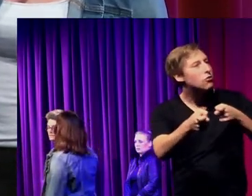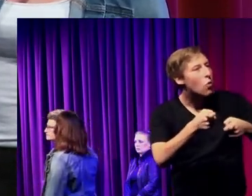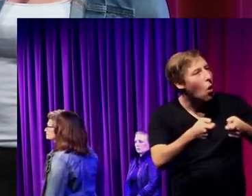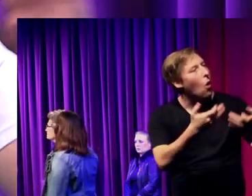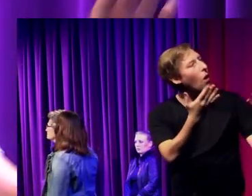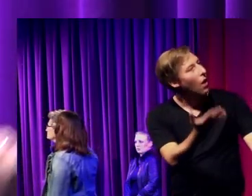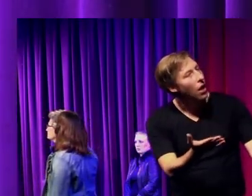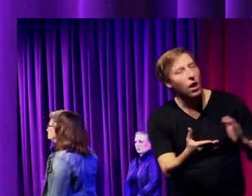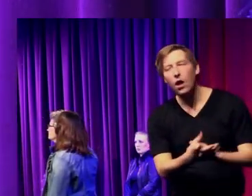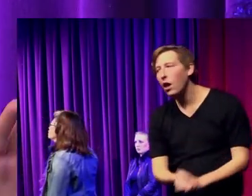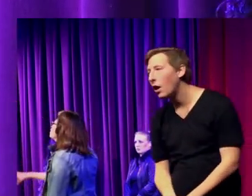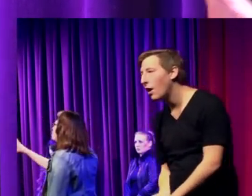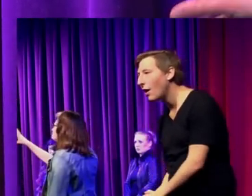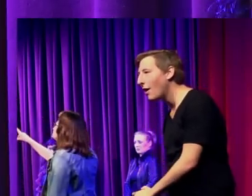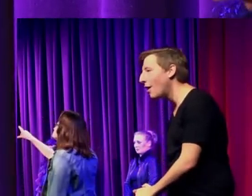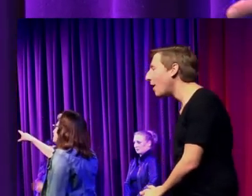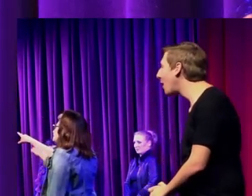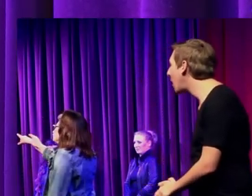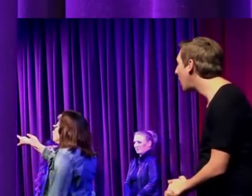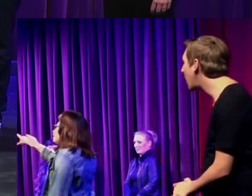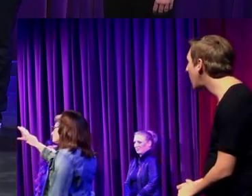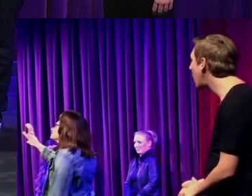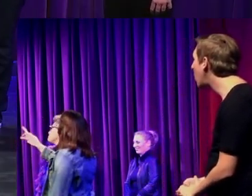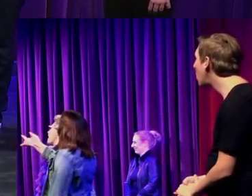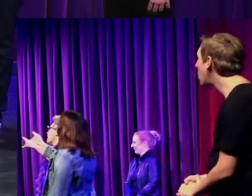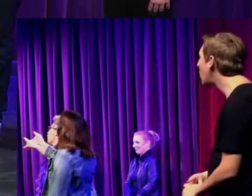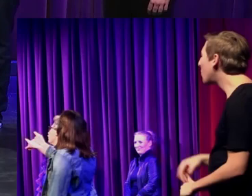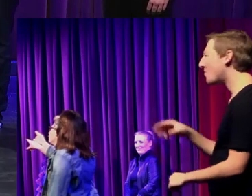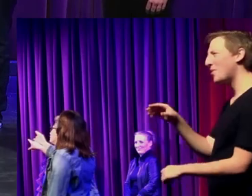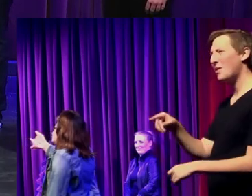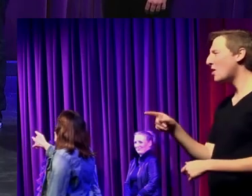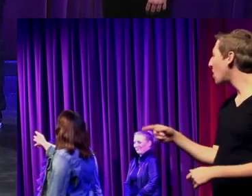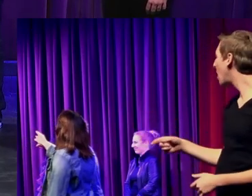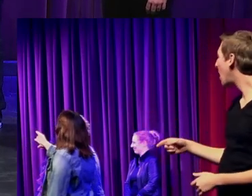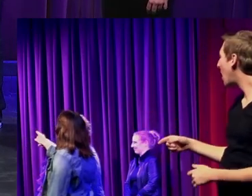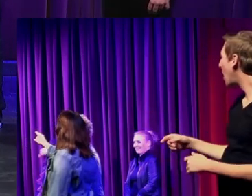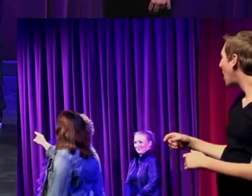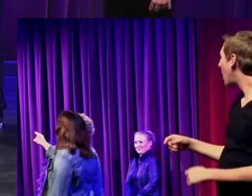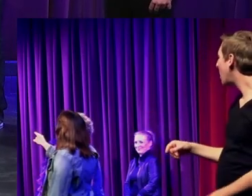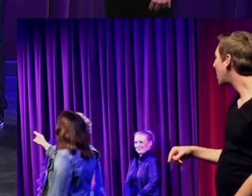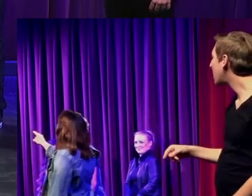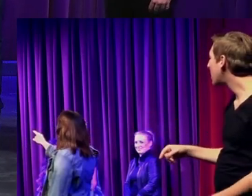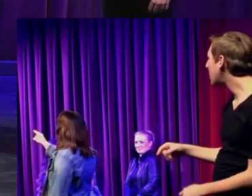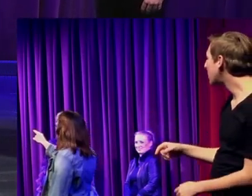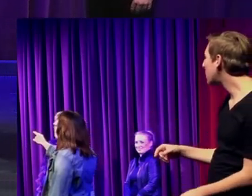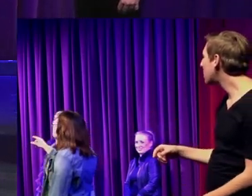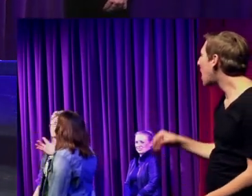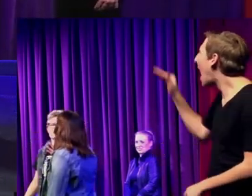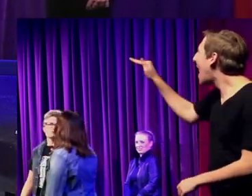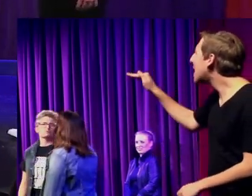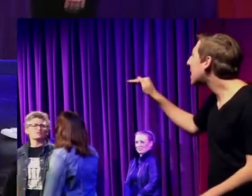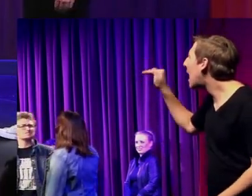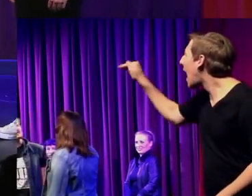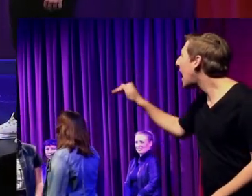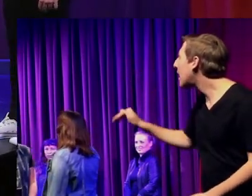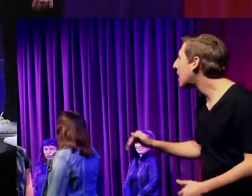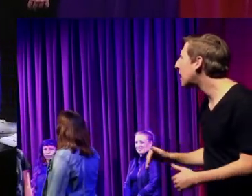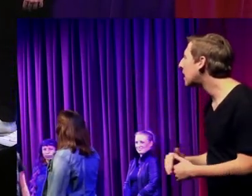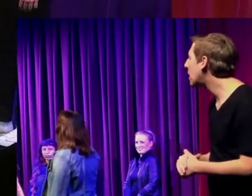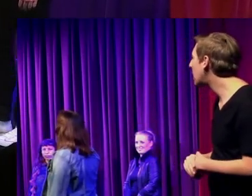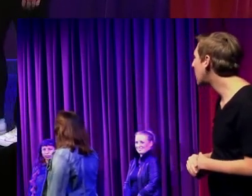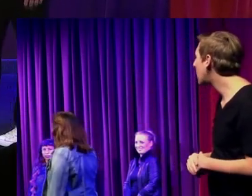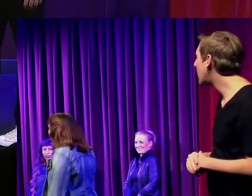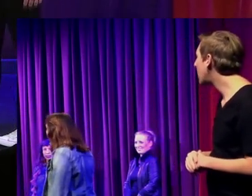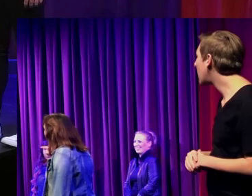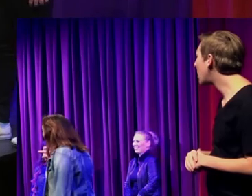All right, you guys got, you just figure it out. No, I'm gonna get a bagel. You can't just do that. The bagel thing always works. What